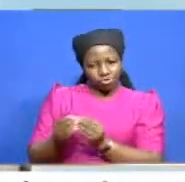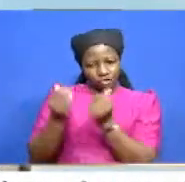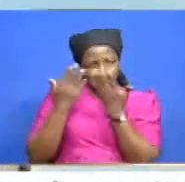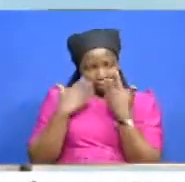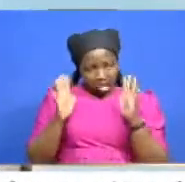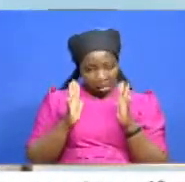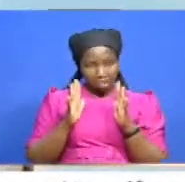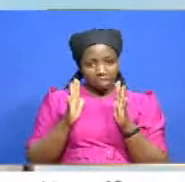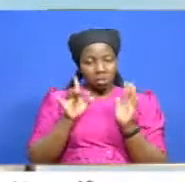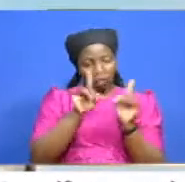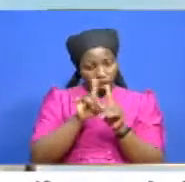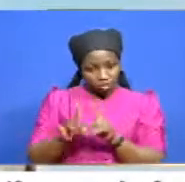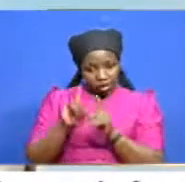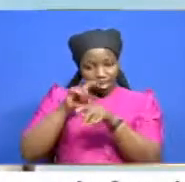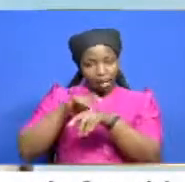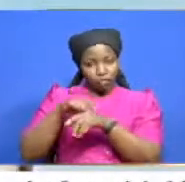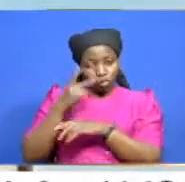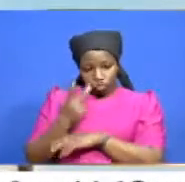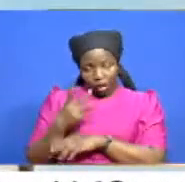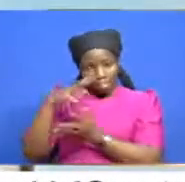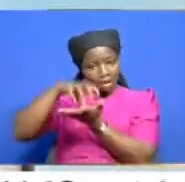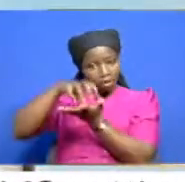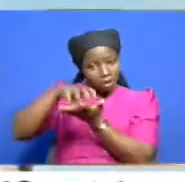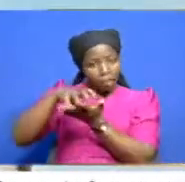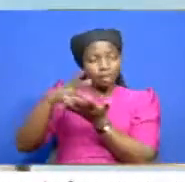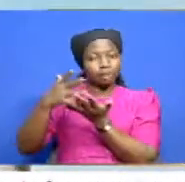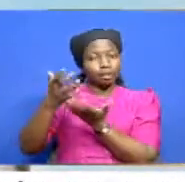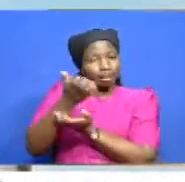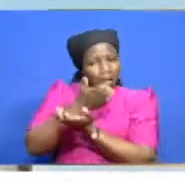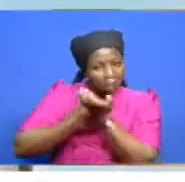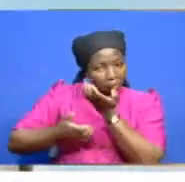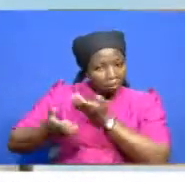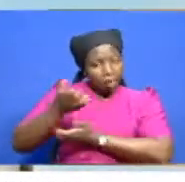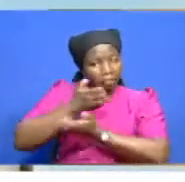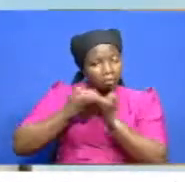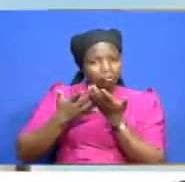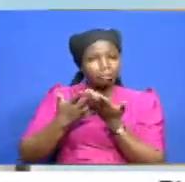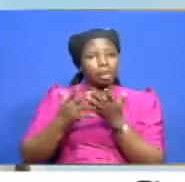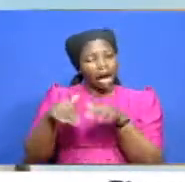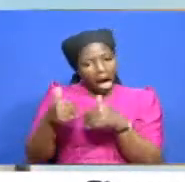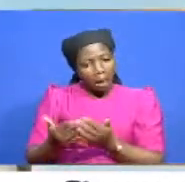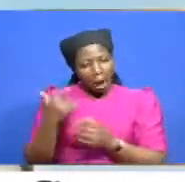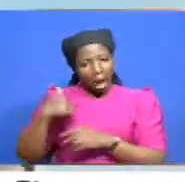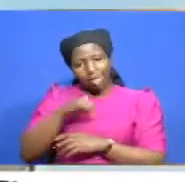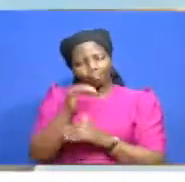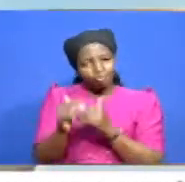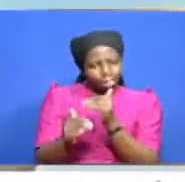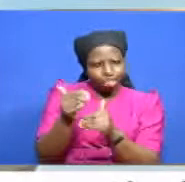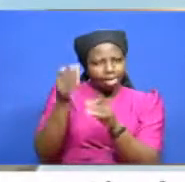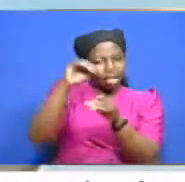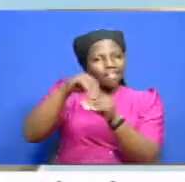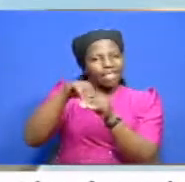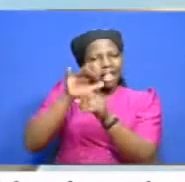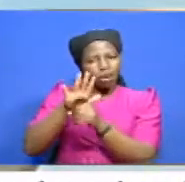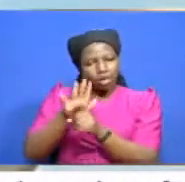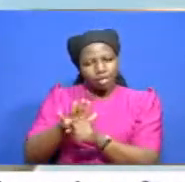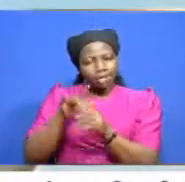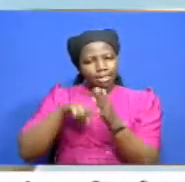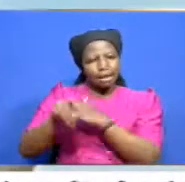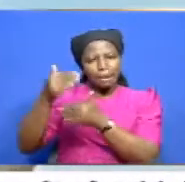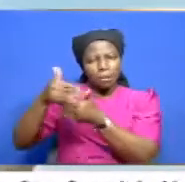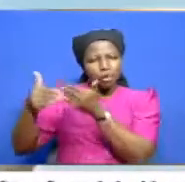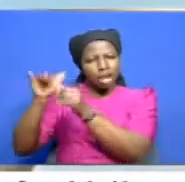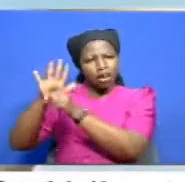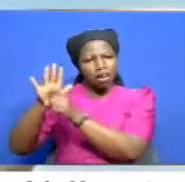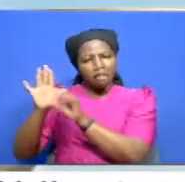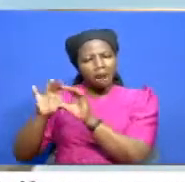therefore, when we look at the state of our economy, how we are progressively not investing much in establishing in the number of classes, it may